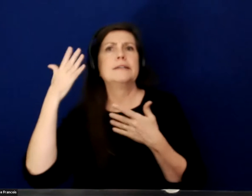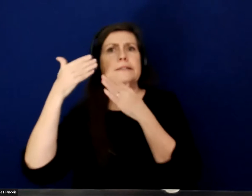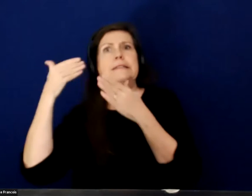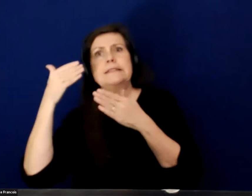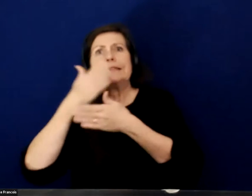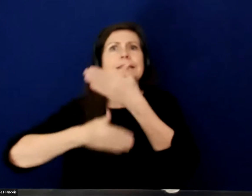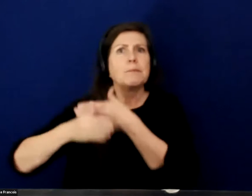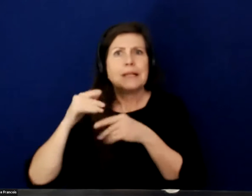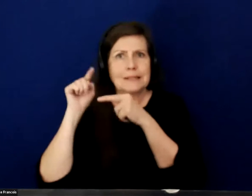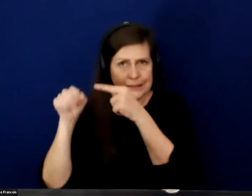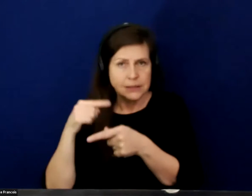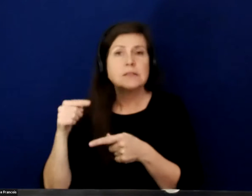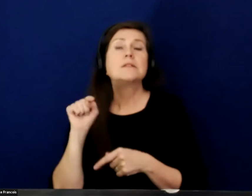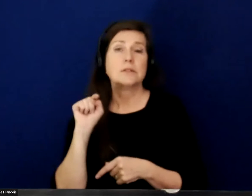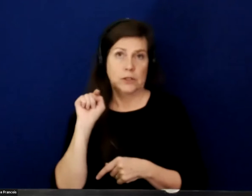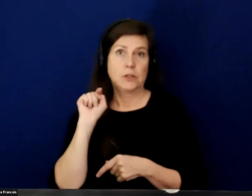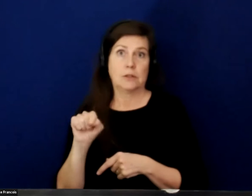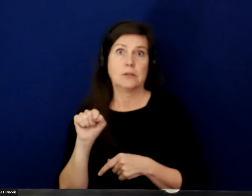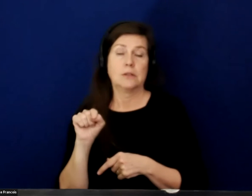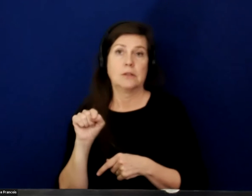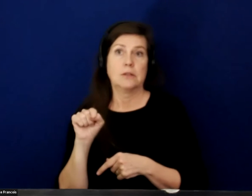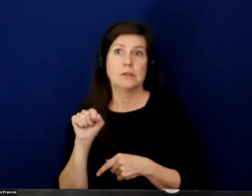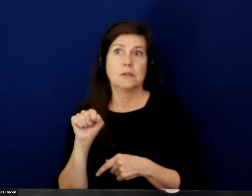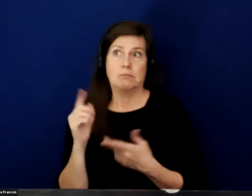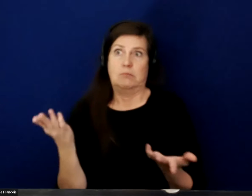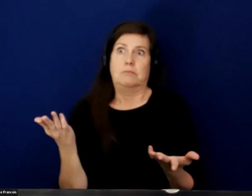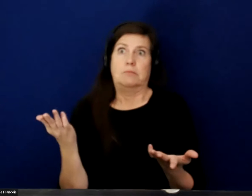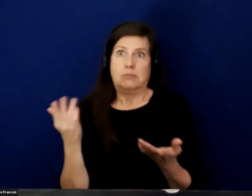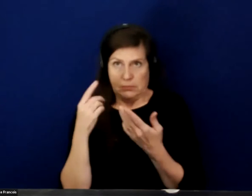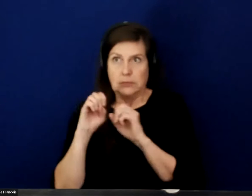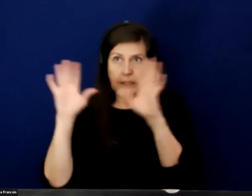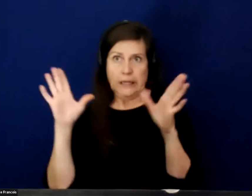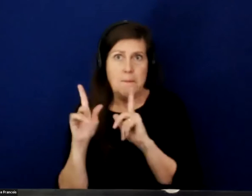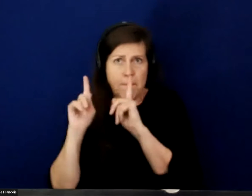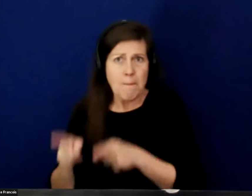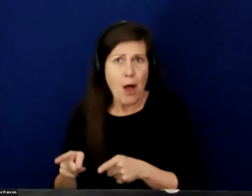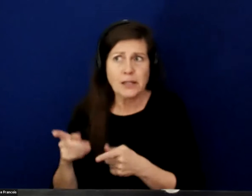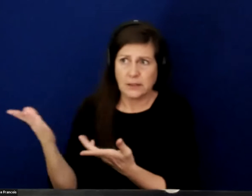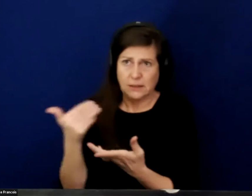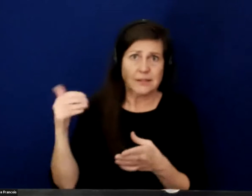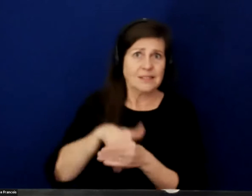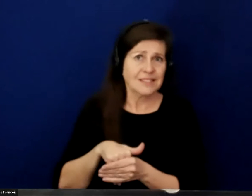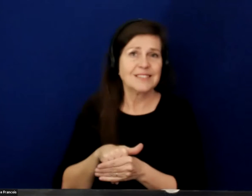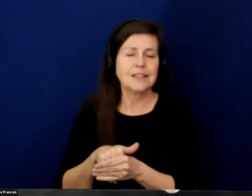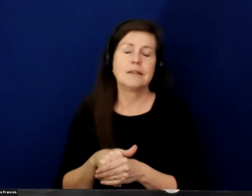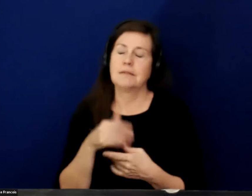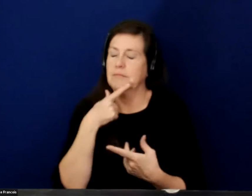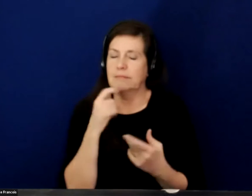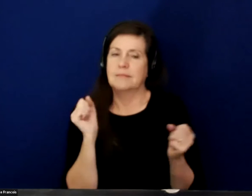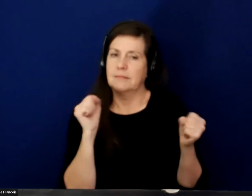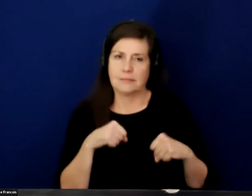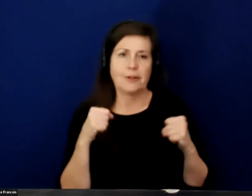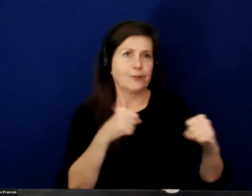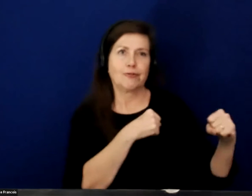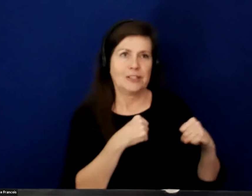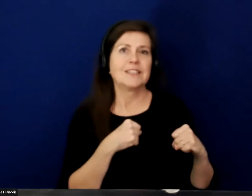users? That was to me when it's obvious. Yeah, and I agree totally. But I think we talked